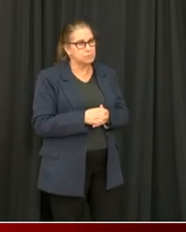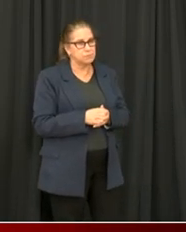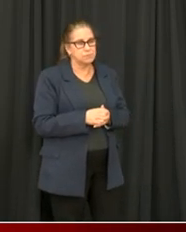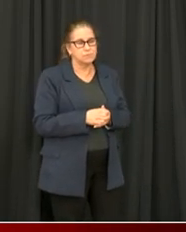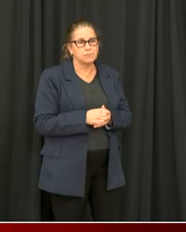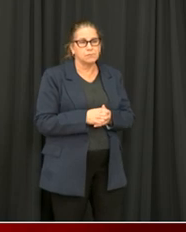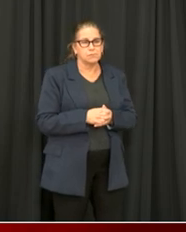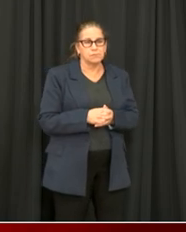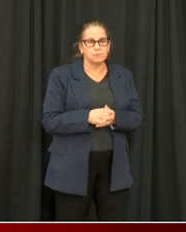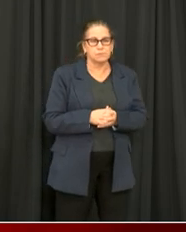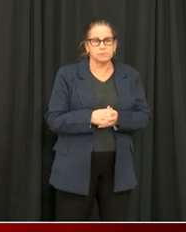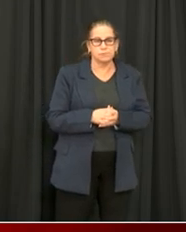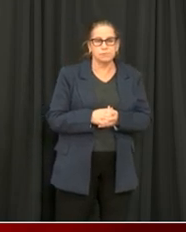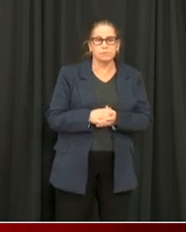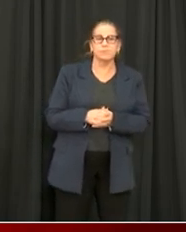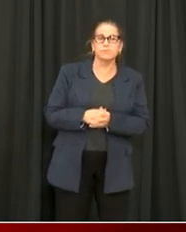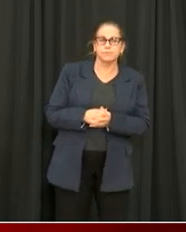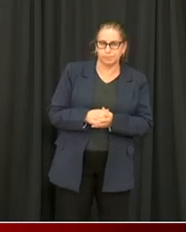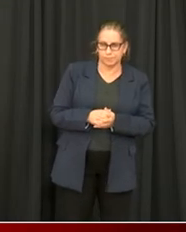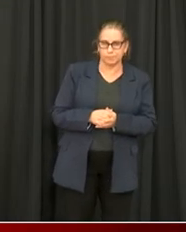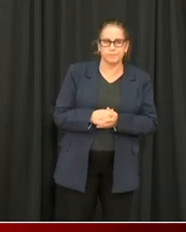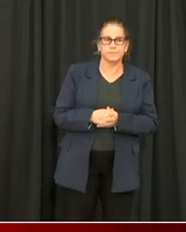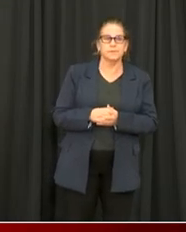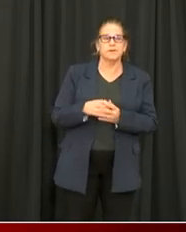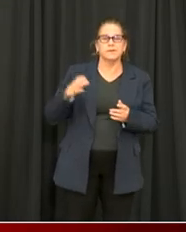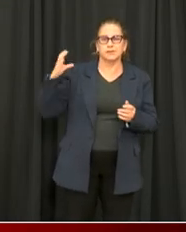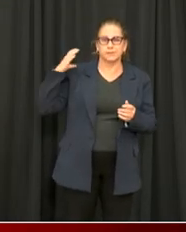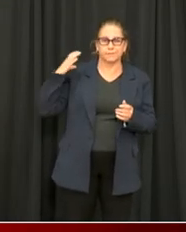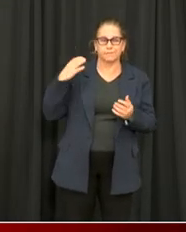I recognize the chief's frustration.